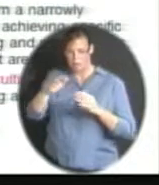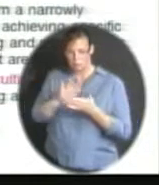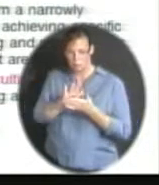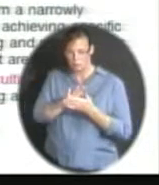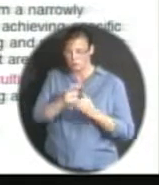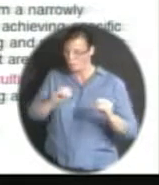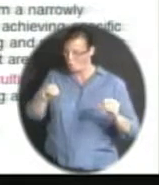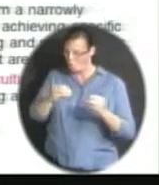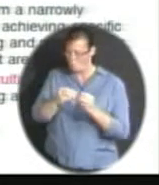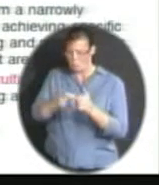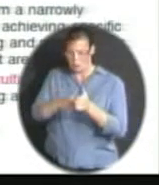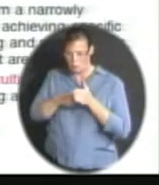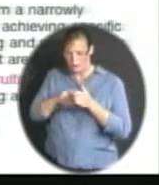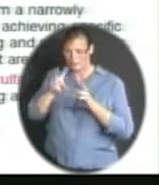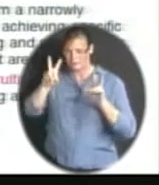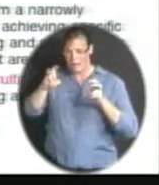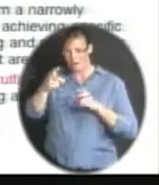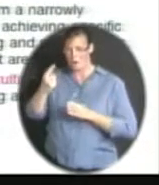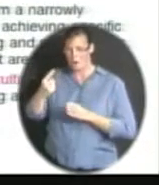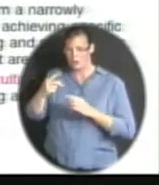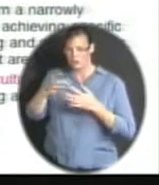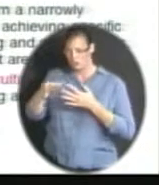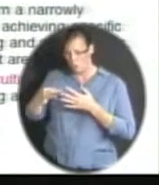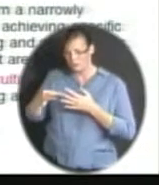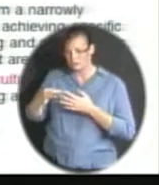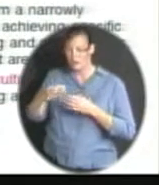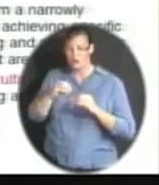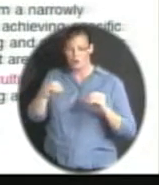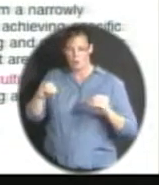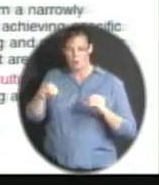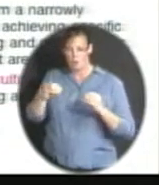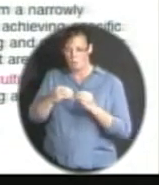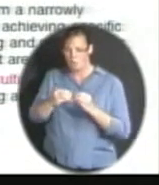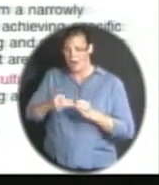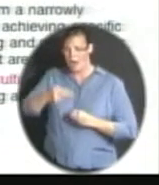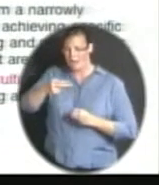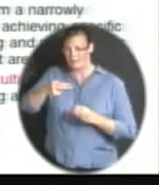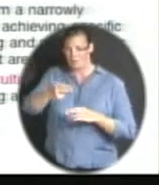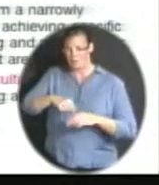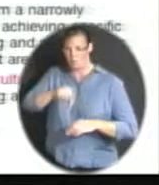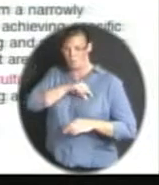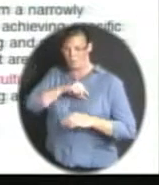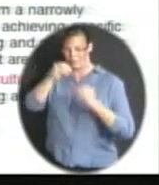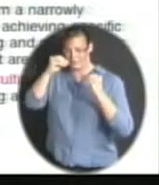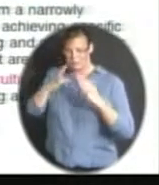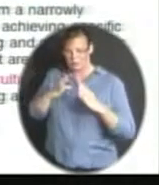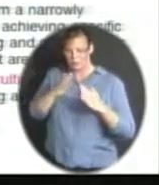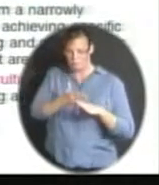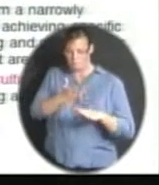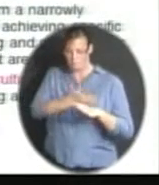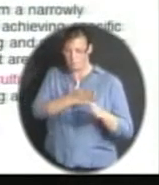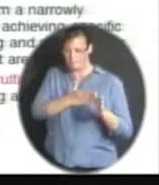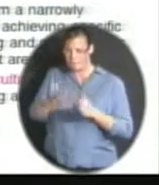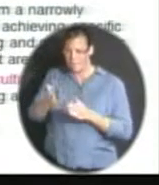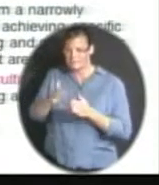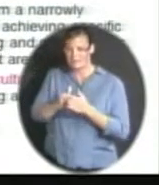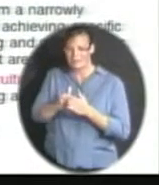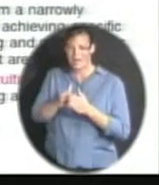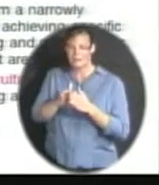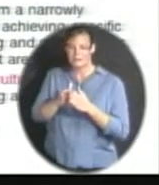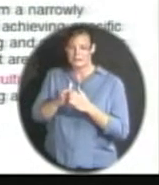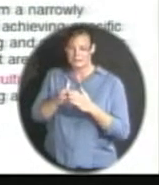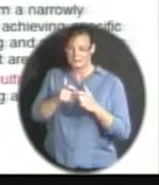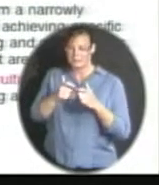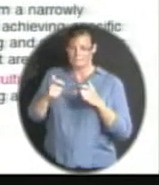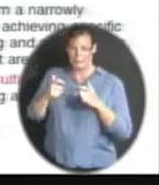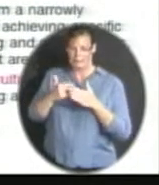more required Title I choice or sanctions. And no more highly qualified teacher improvement plans. And so that's the big picture